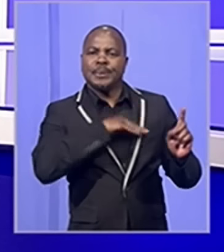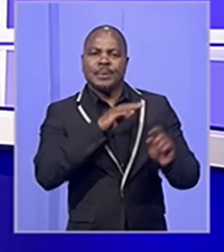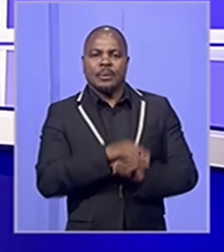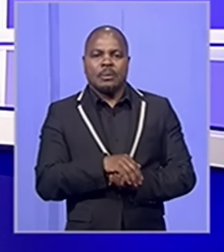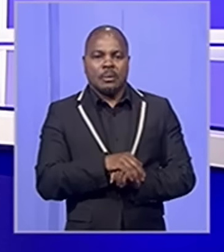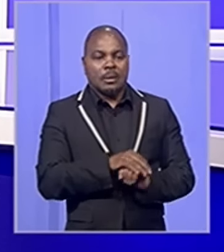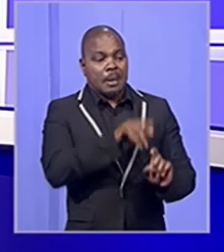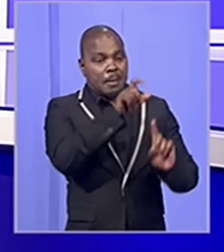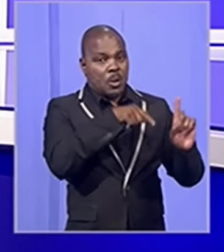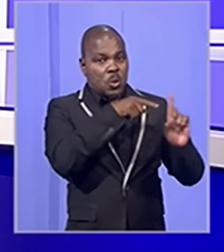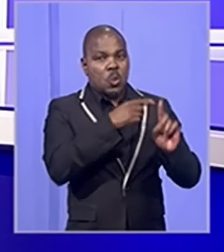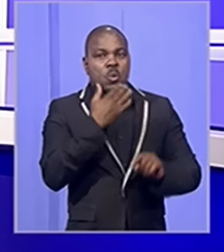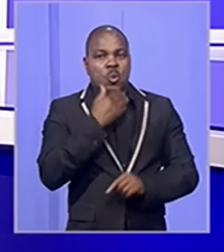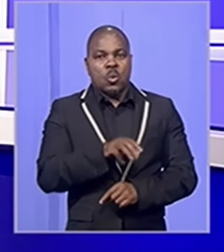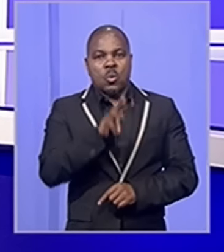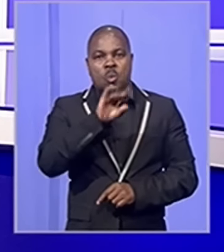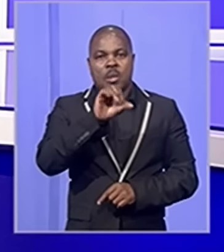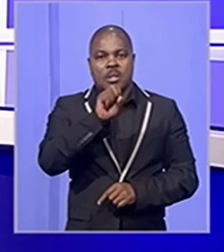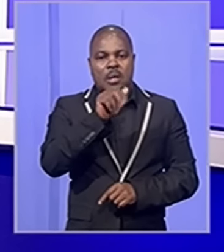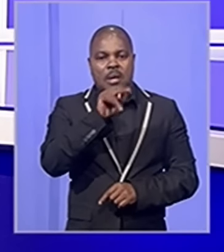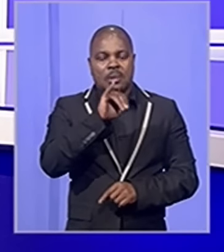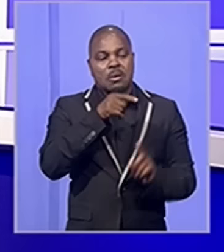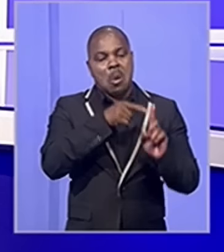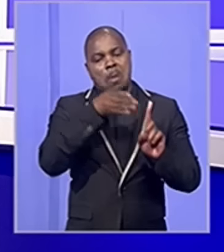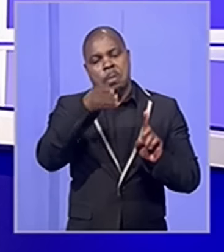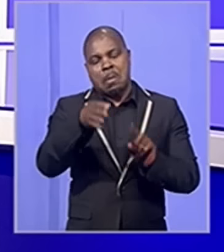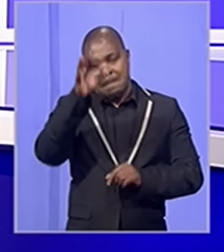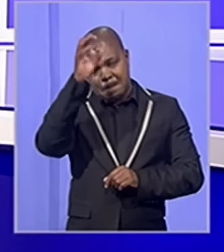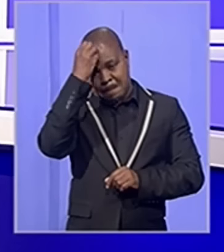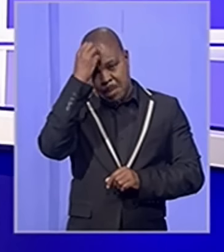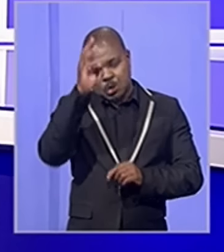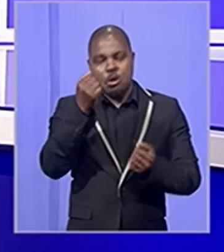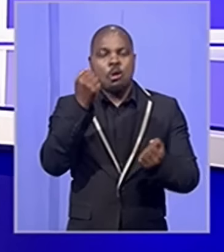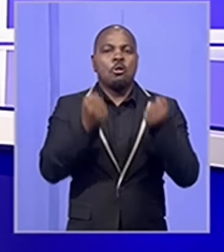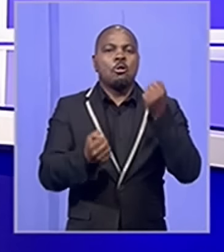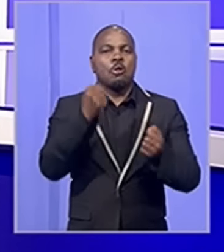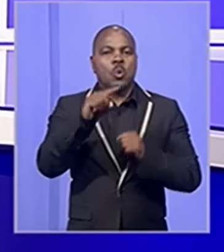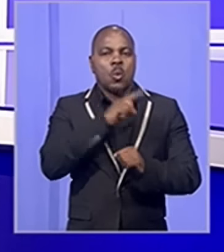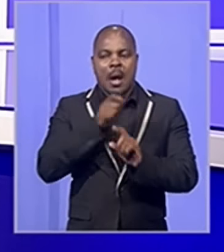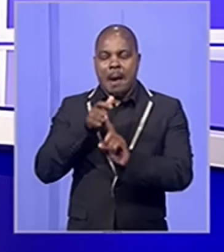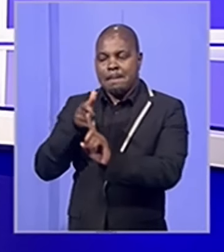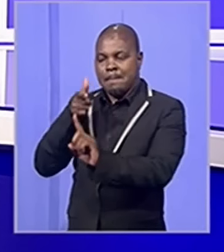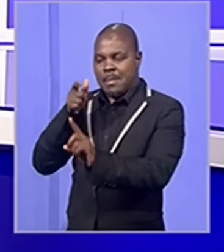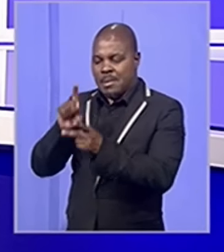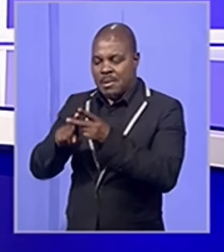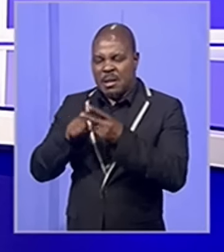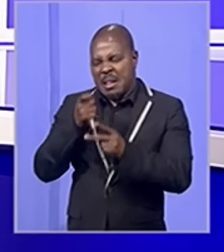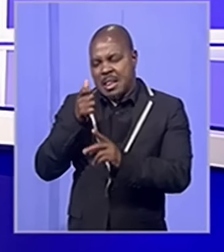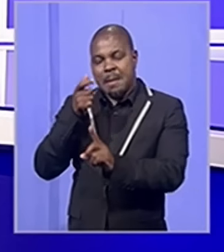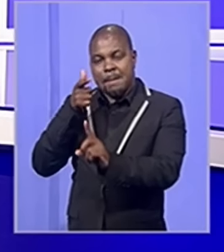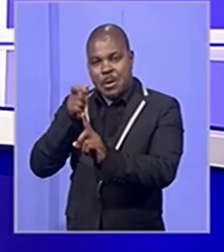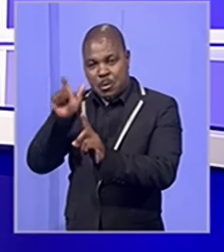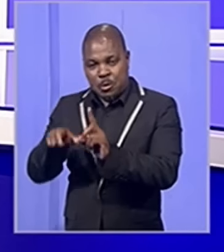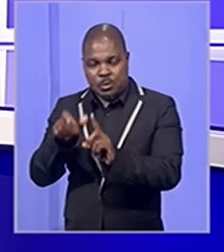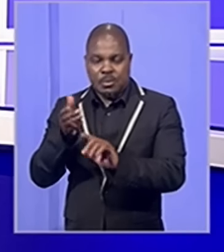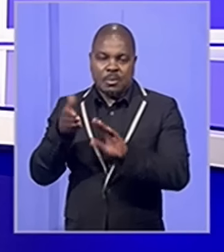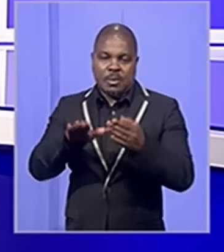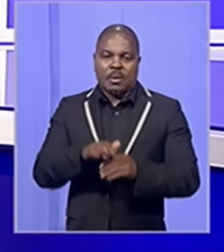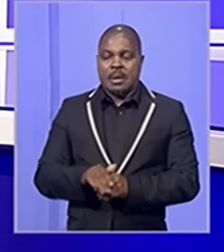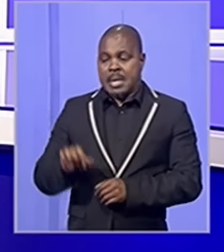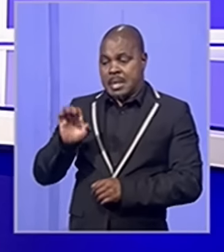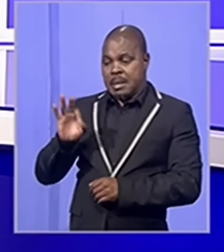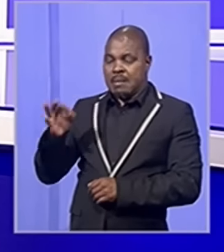melaelwa Wisane Shitimba o tlhageletse kwa kgotlatshekelo ya Pretoria ka ditatofatso tsa polao le maiteko a polao ga bagare EFF ya